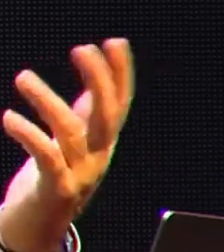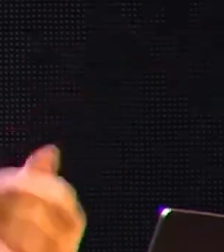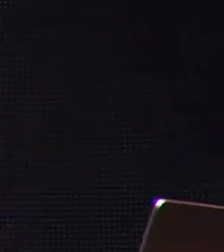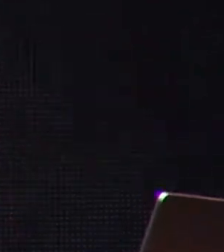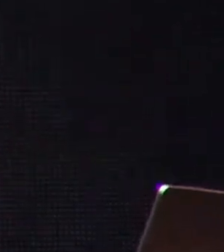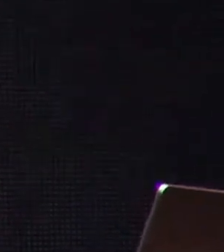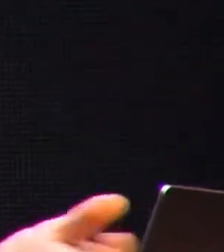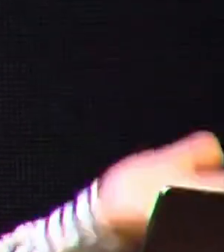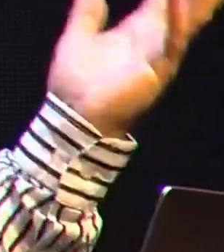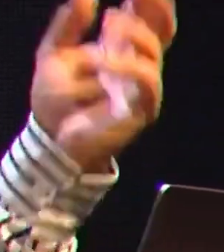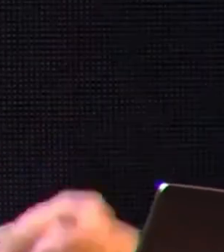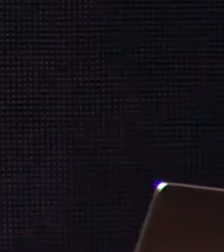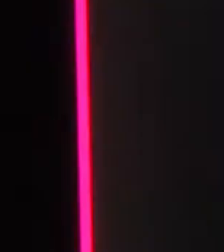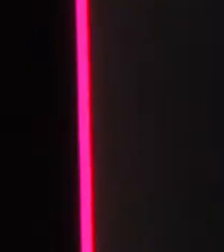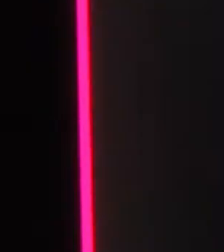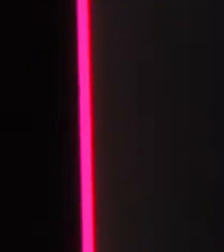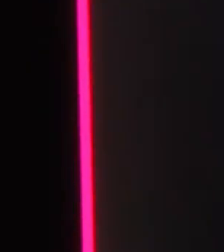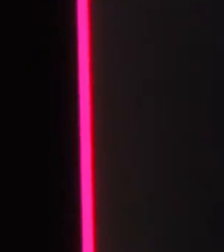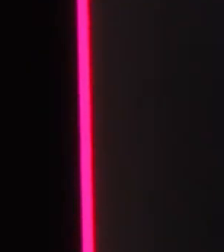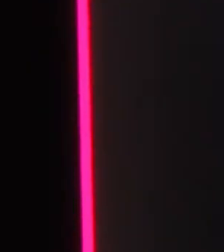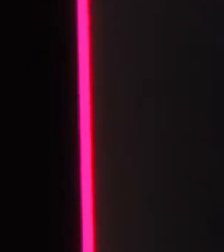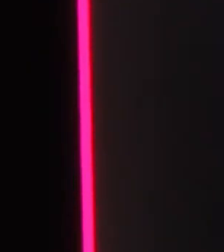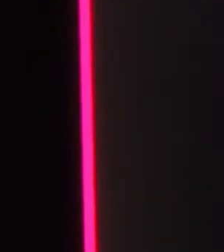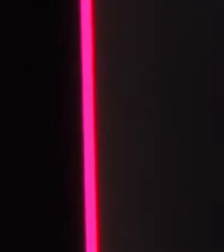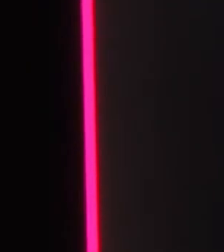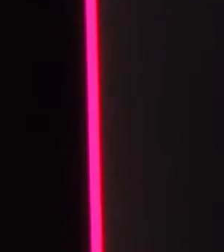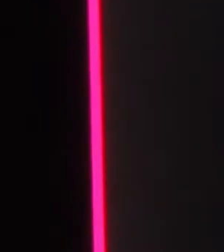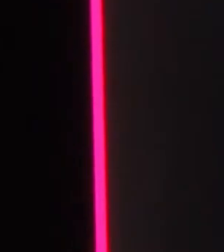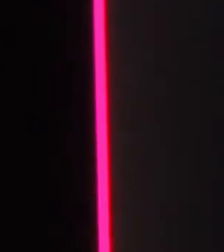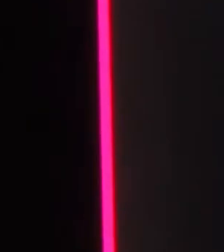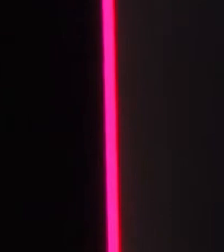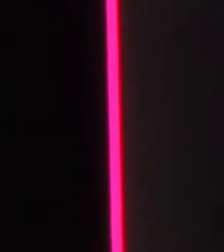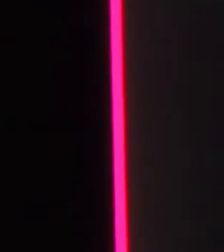can enjoy, and it helps build your brand, it helps